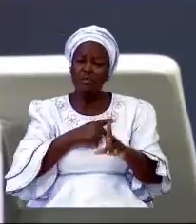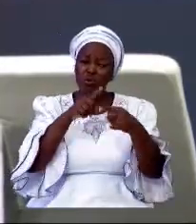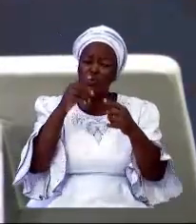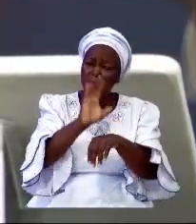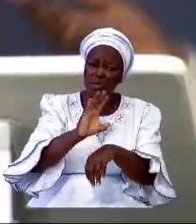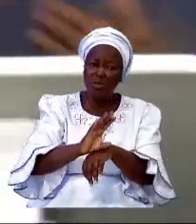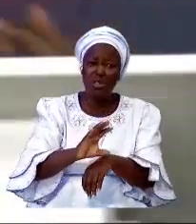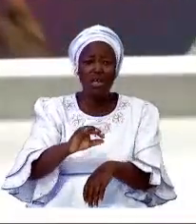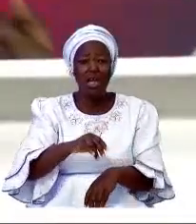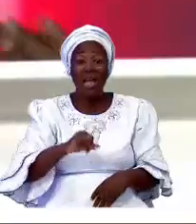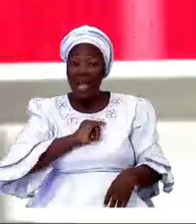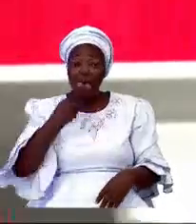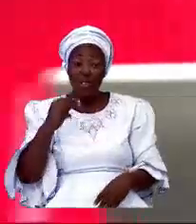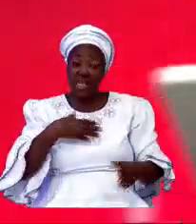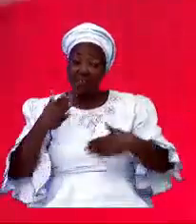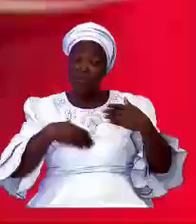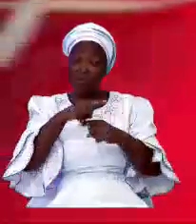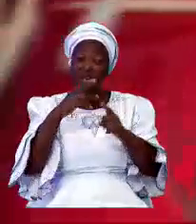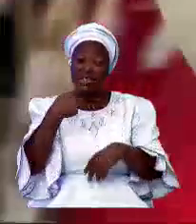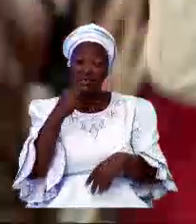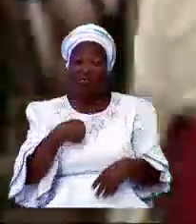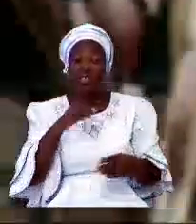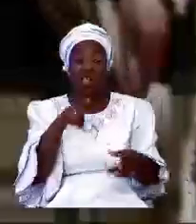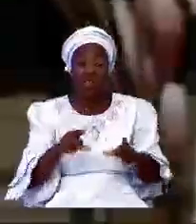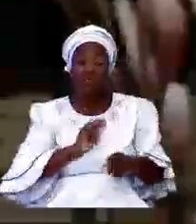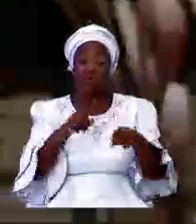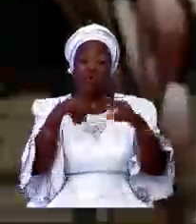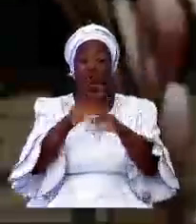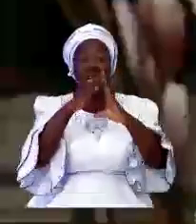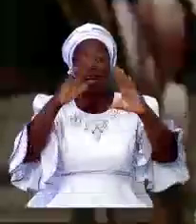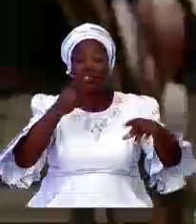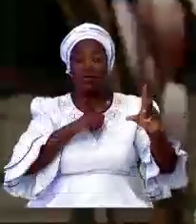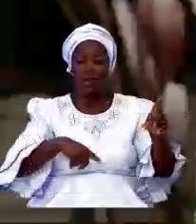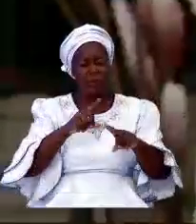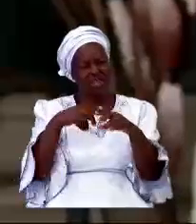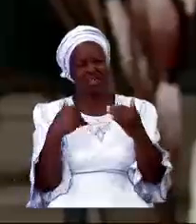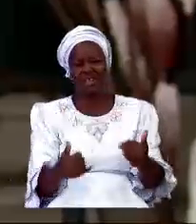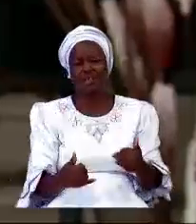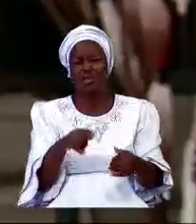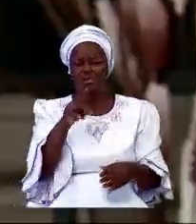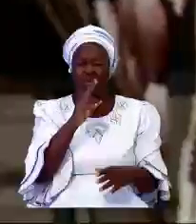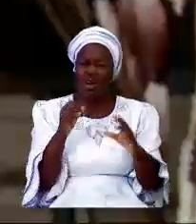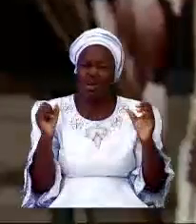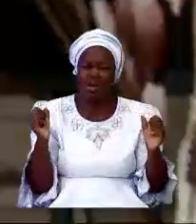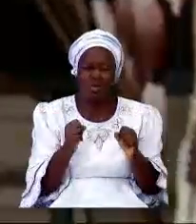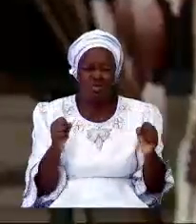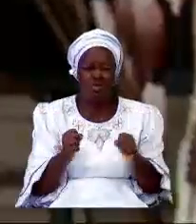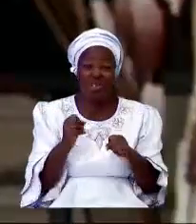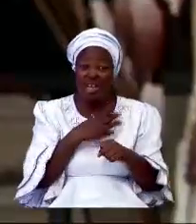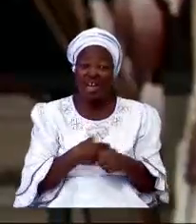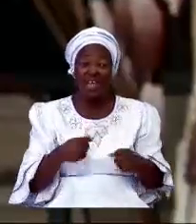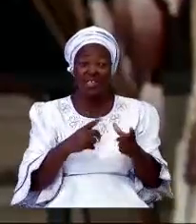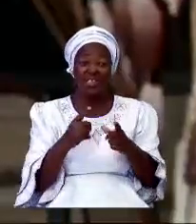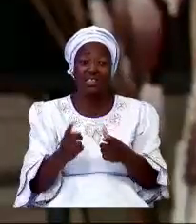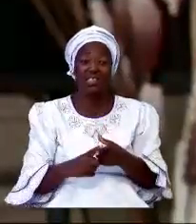know. Let's go to church. I was glad when he said unto me, let us go into the house of the Lord.